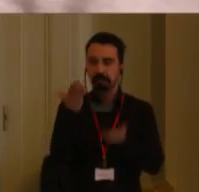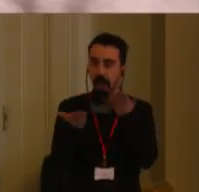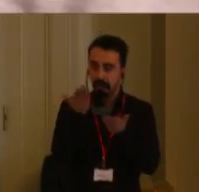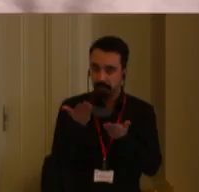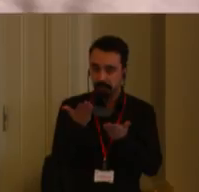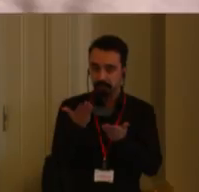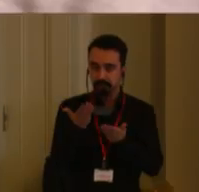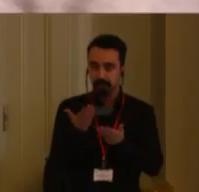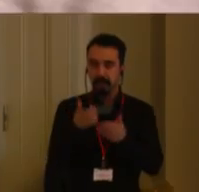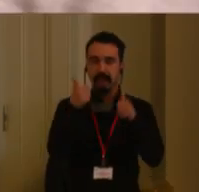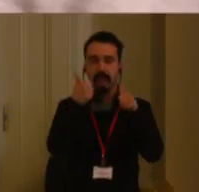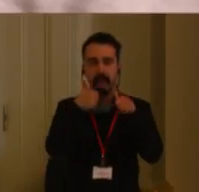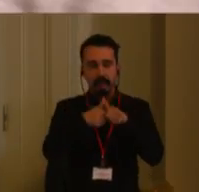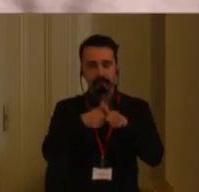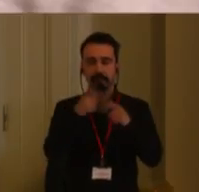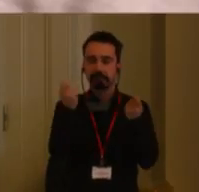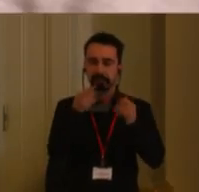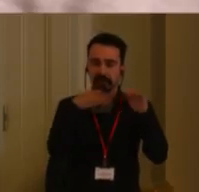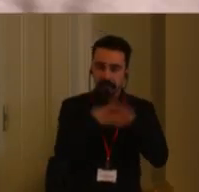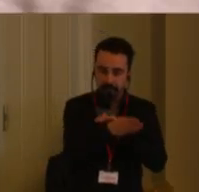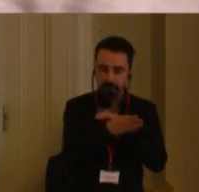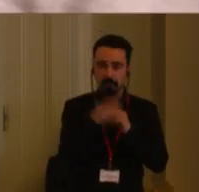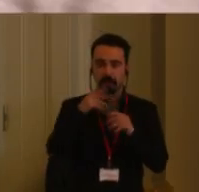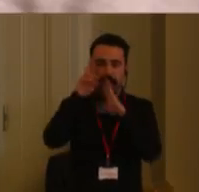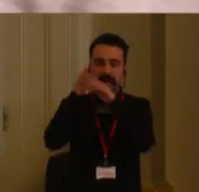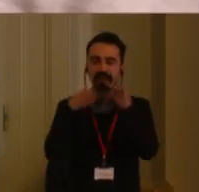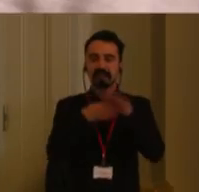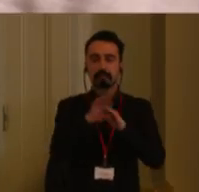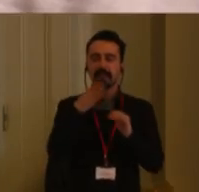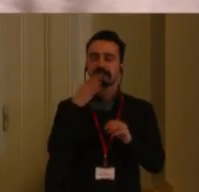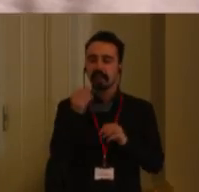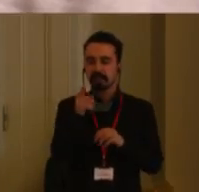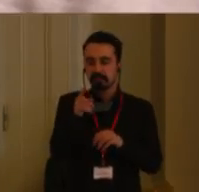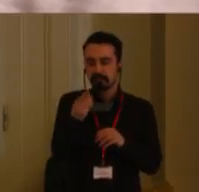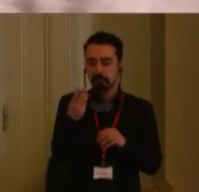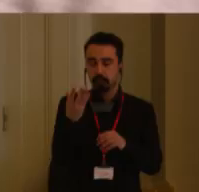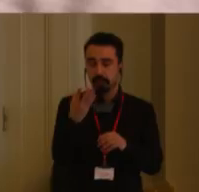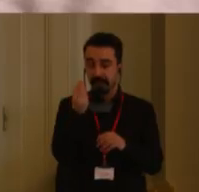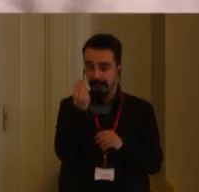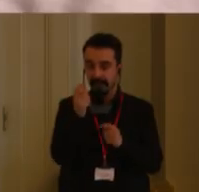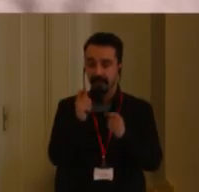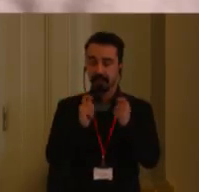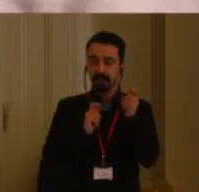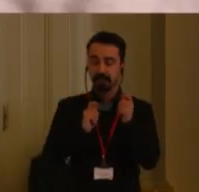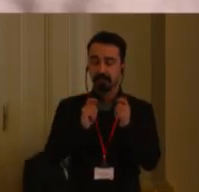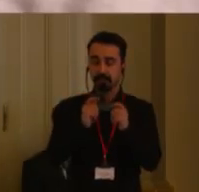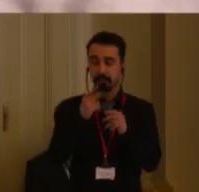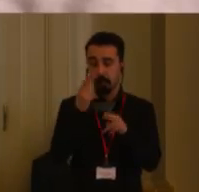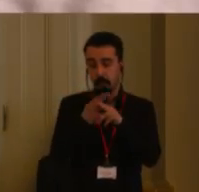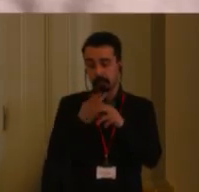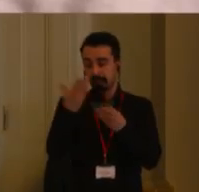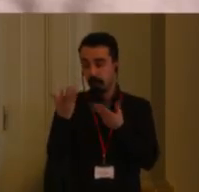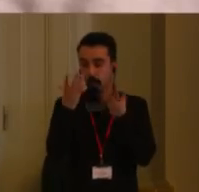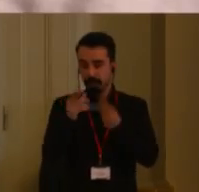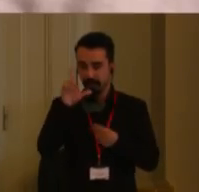have a job. There is nothing like youth." There's also plenty in the report which can be valuable to policymakers about